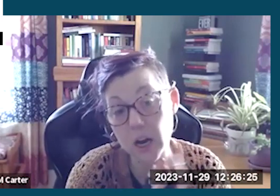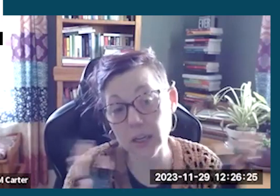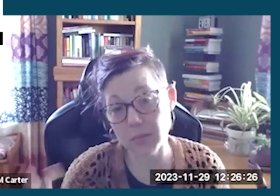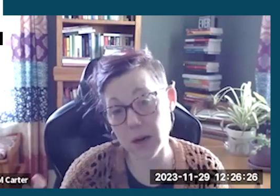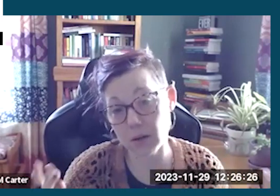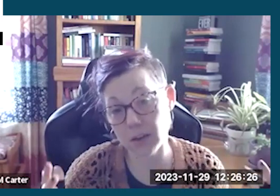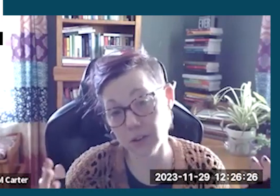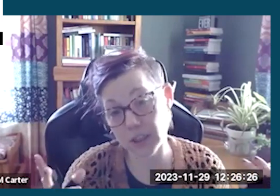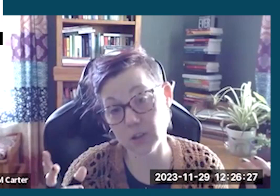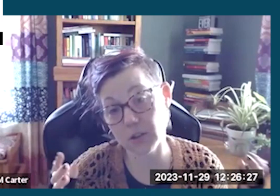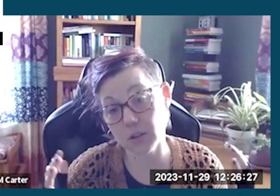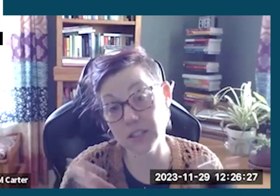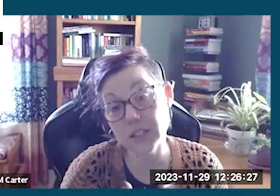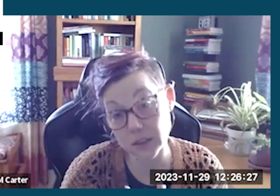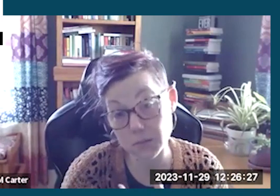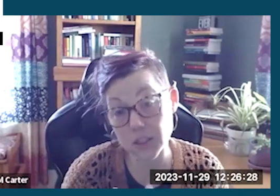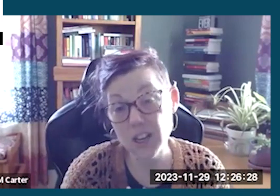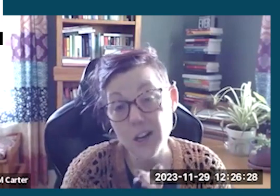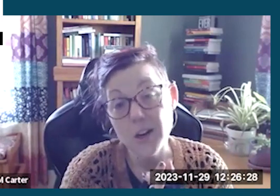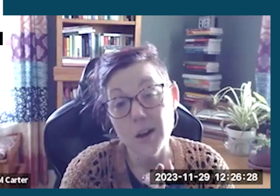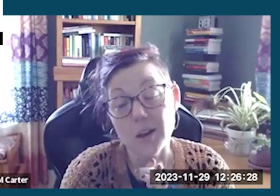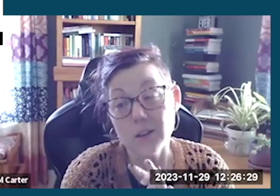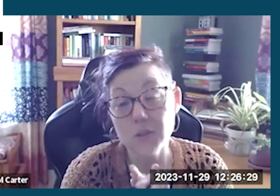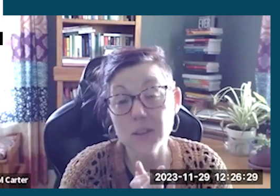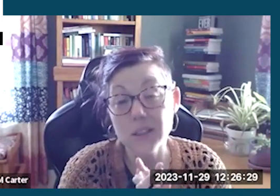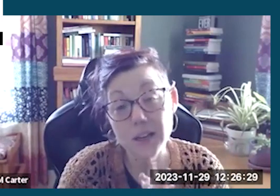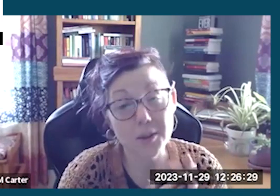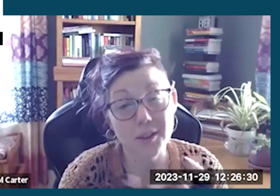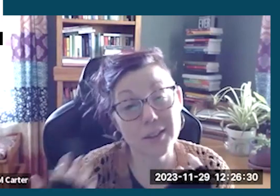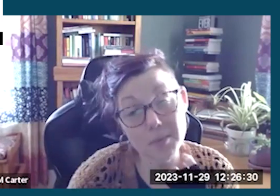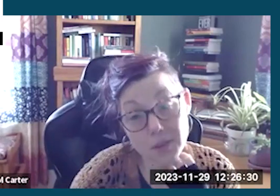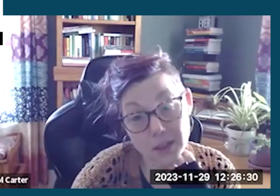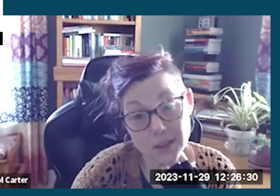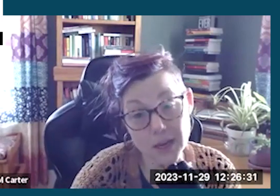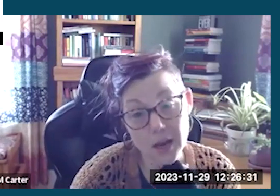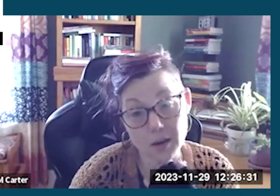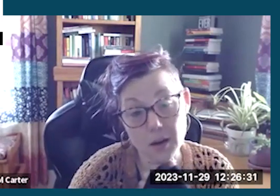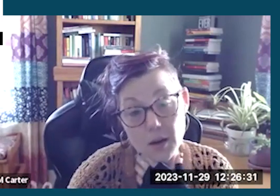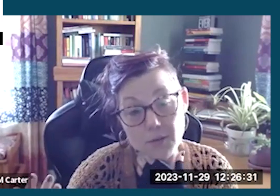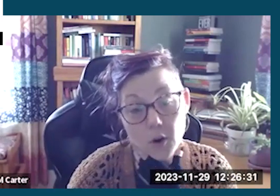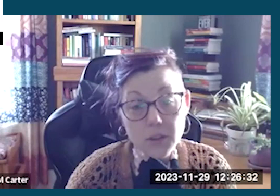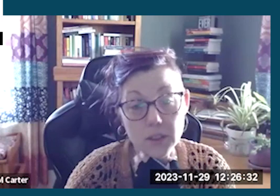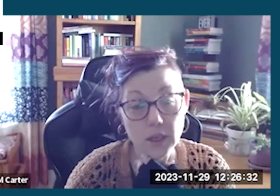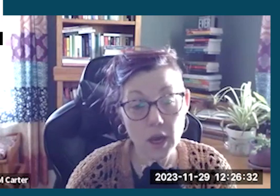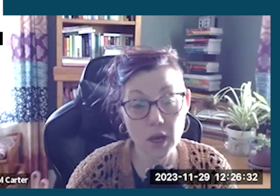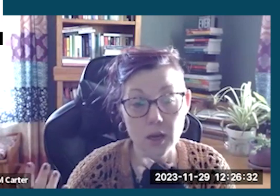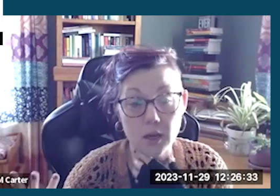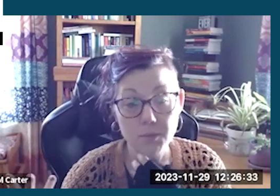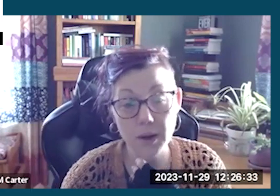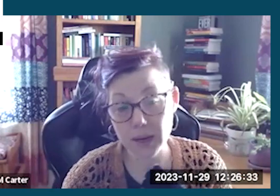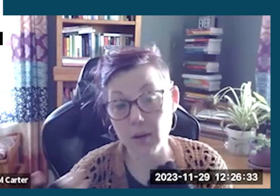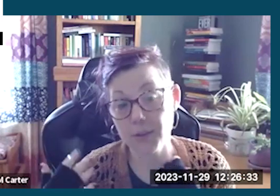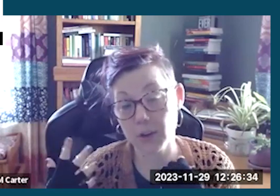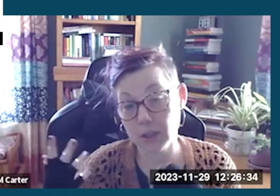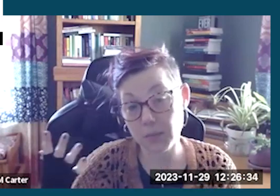was talking about intersectional systems, she was talking about the same things that folks